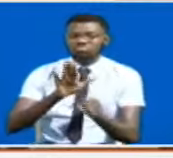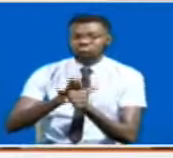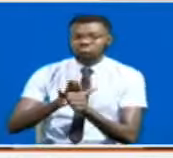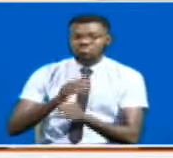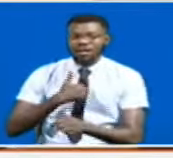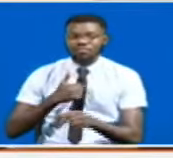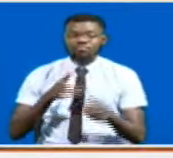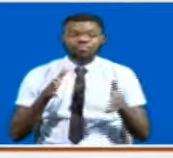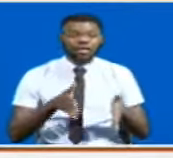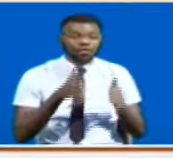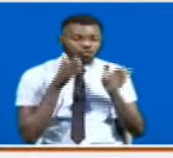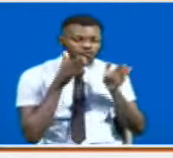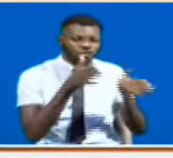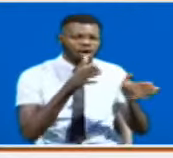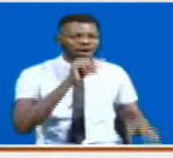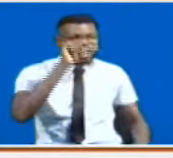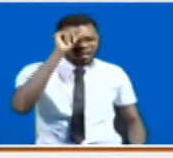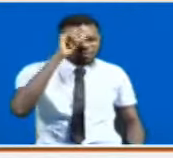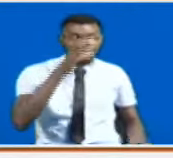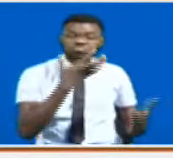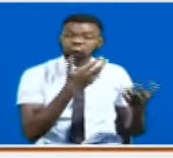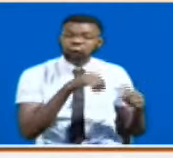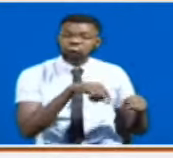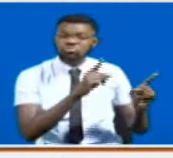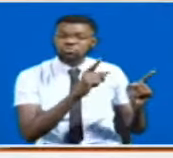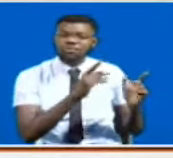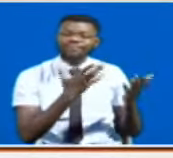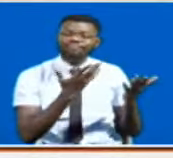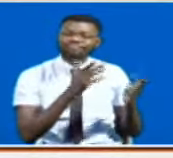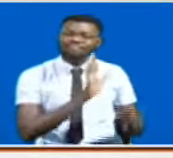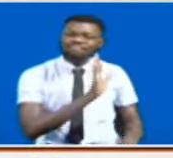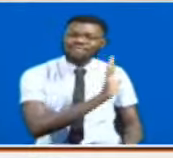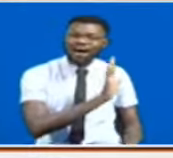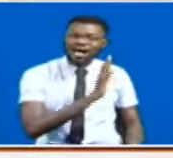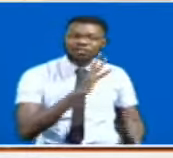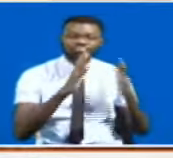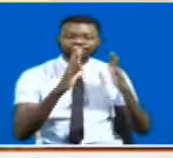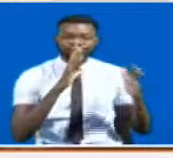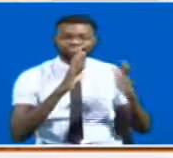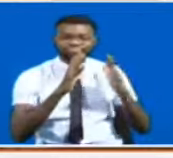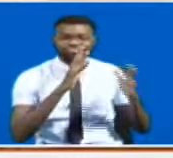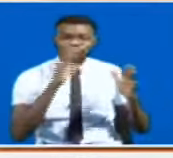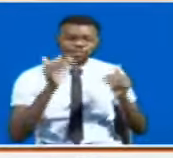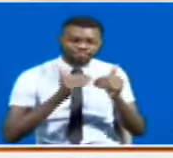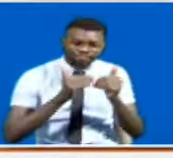eyes are now on the government to see if this new initiative will provide a